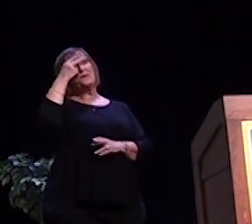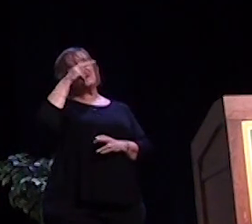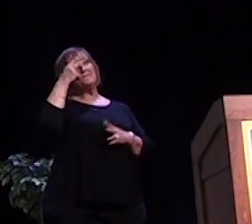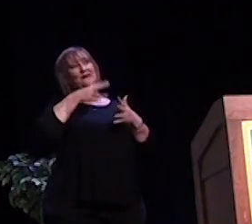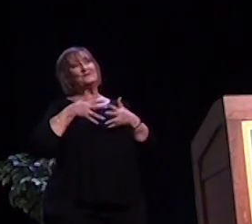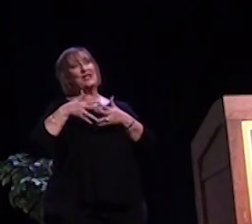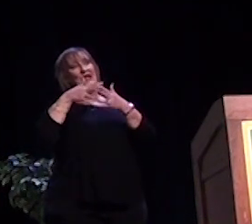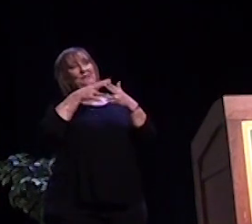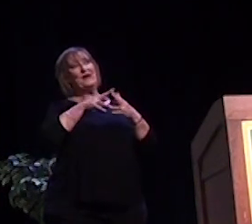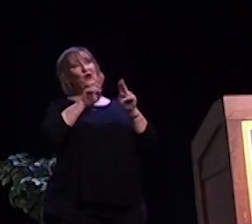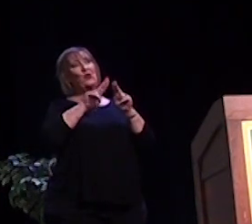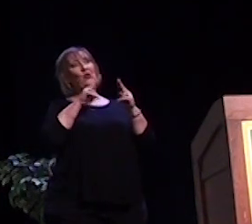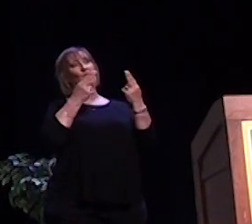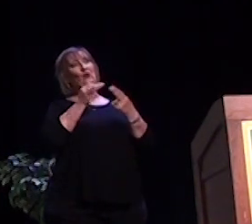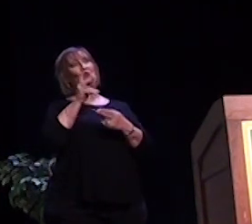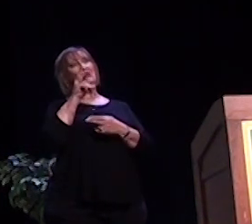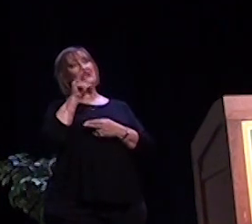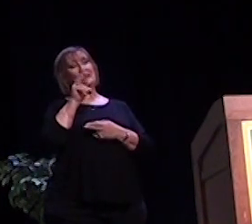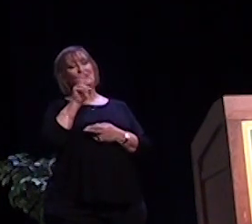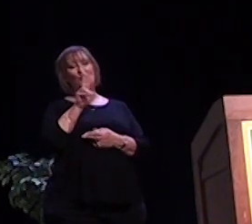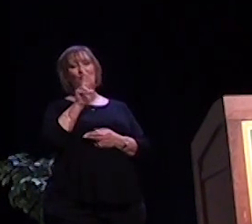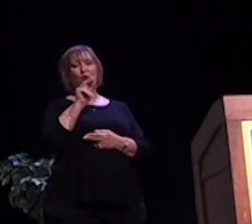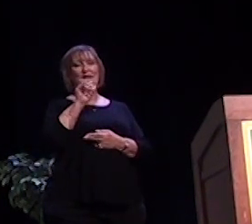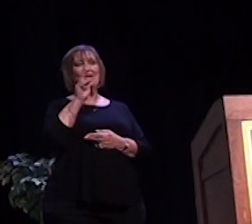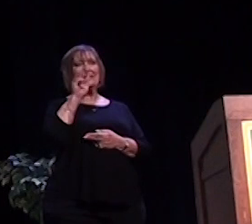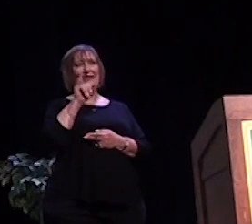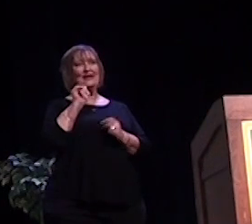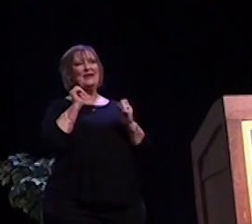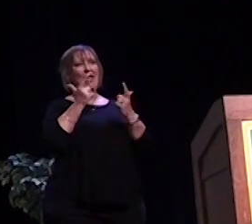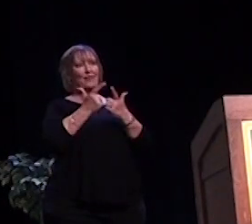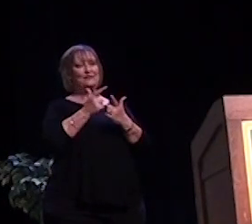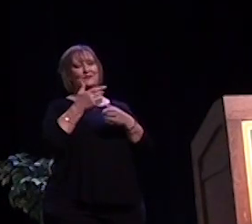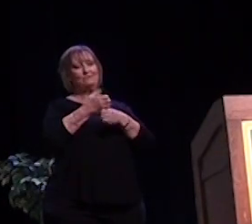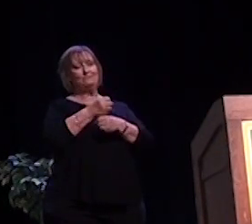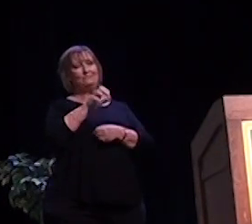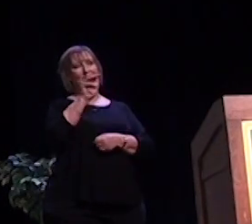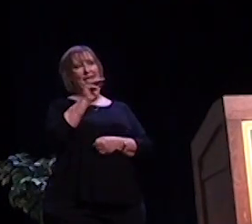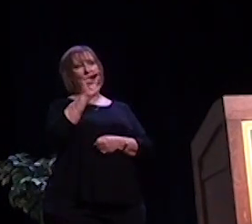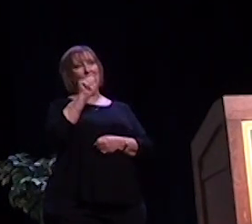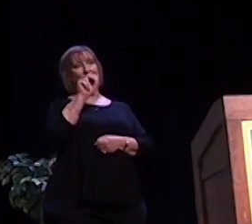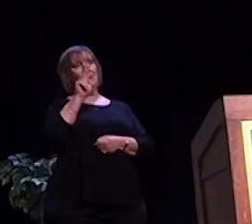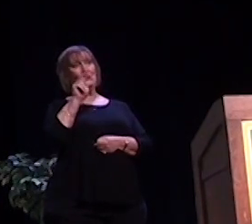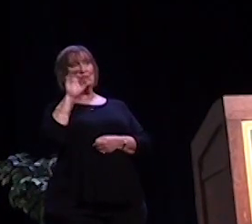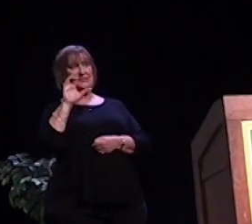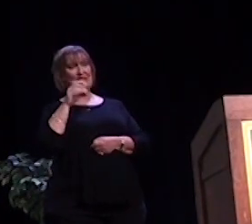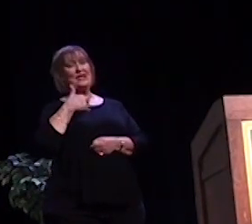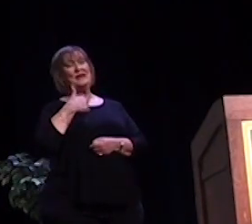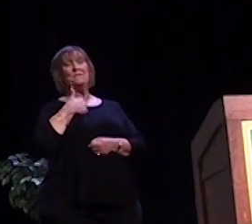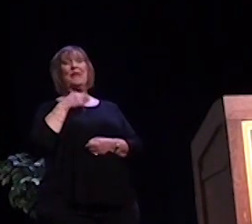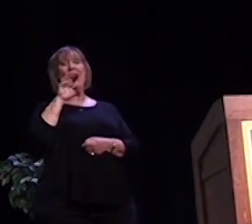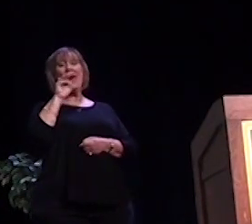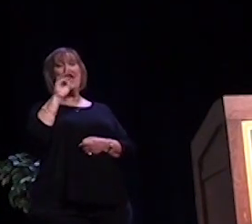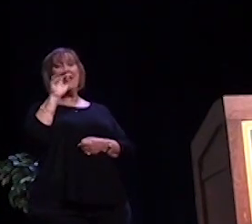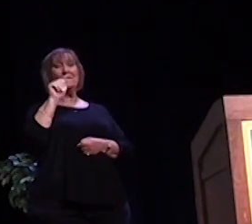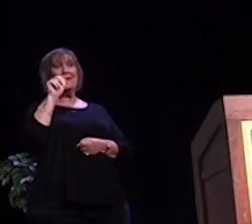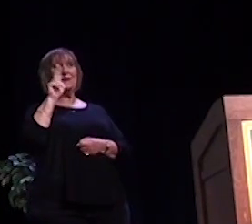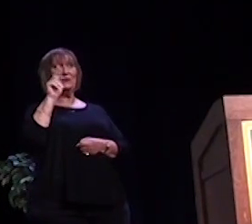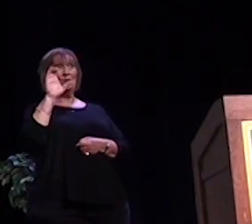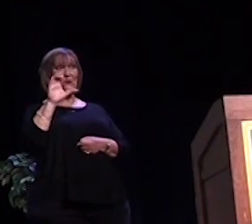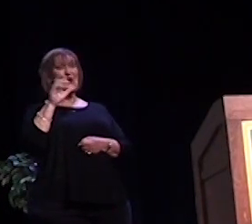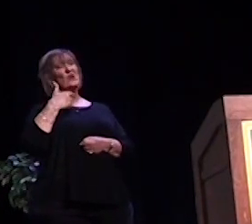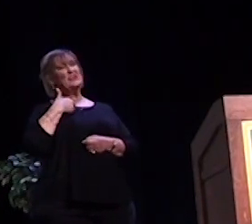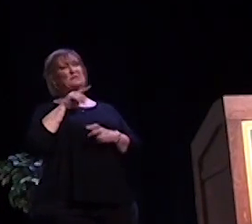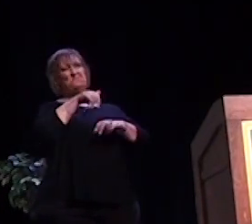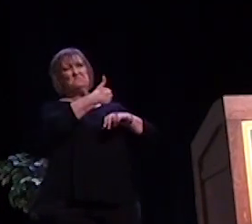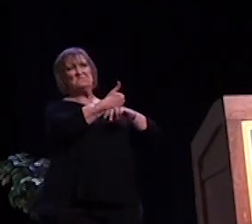Council. I've been with the organization for 16 years, and MOC has been around for 56 years in the community. We're located in the west side of